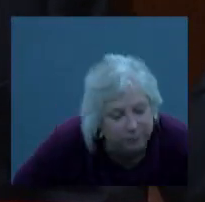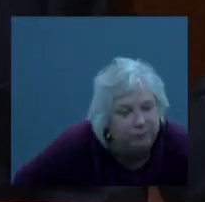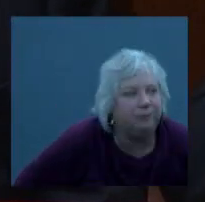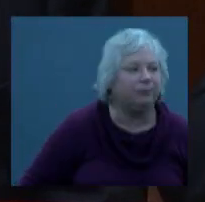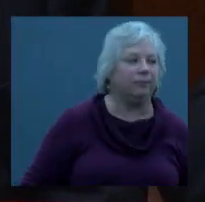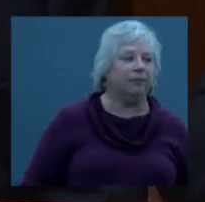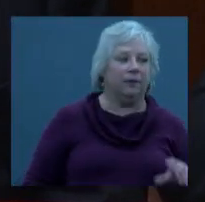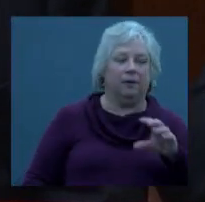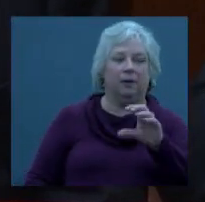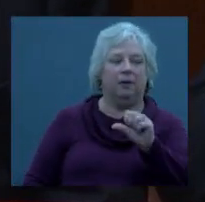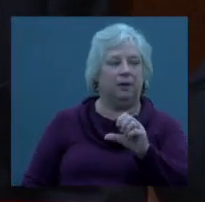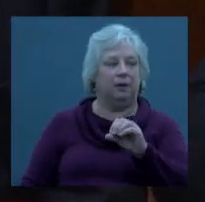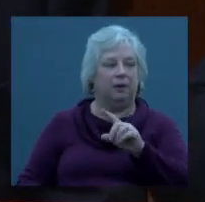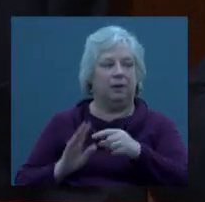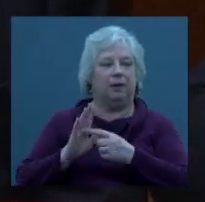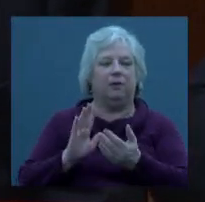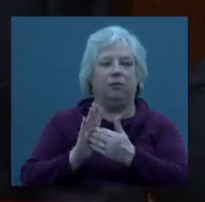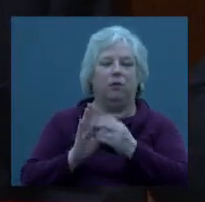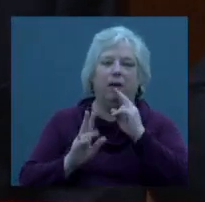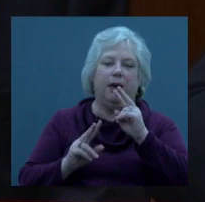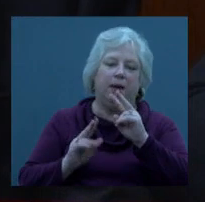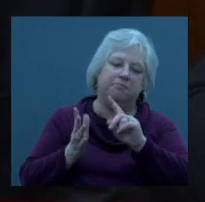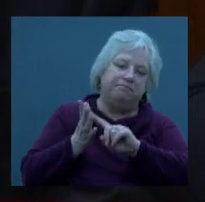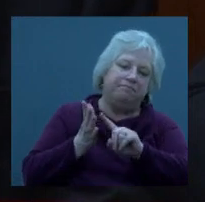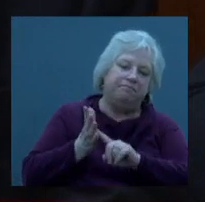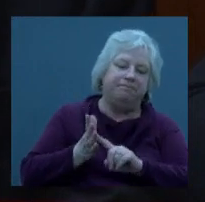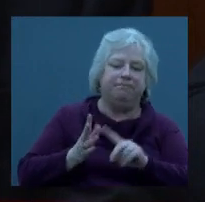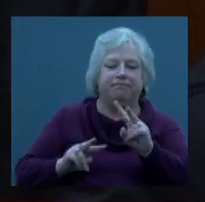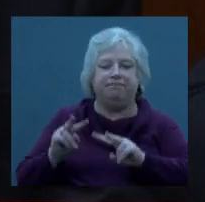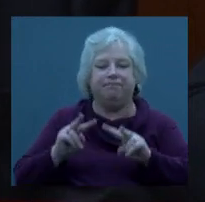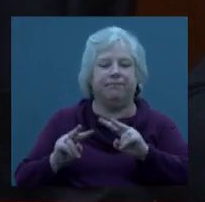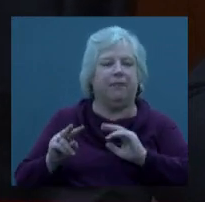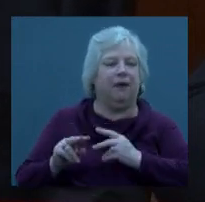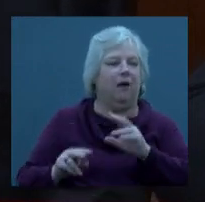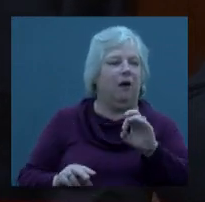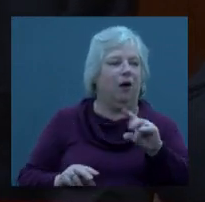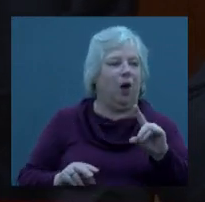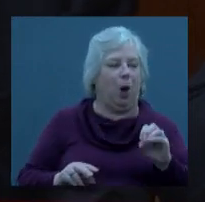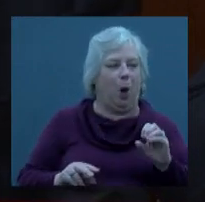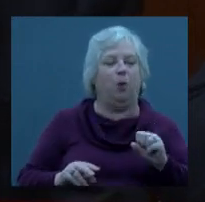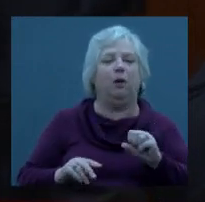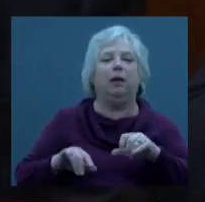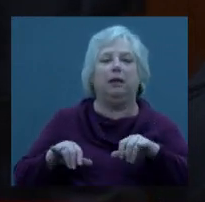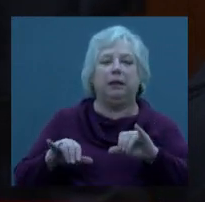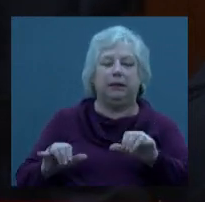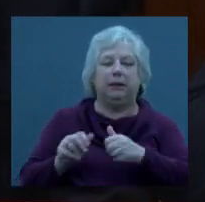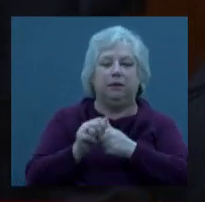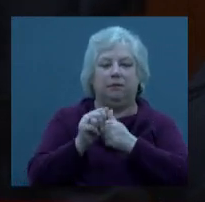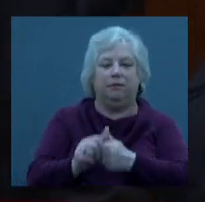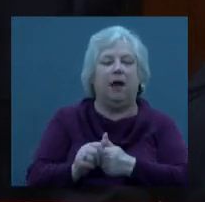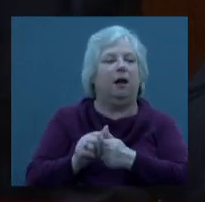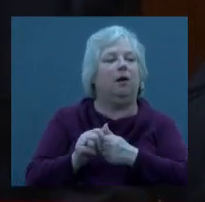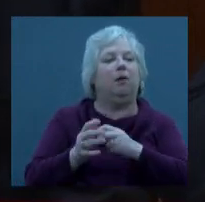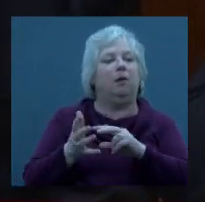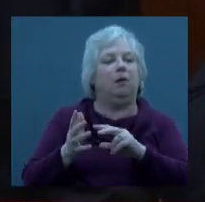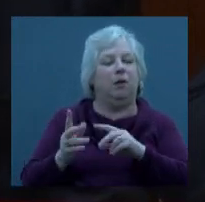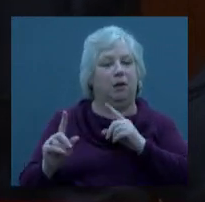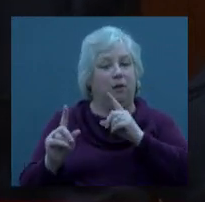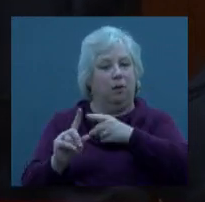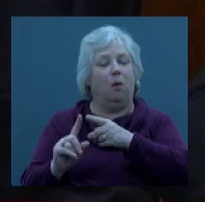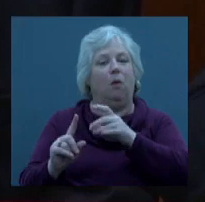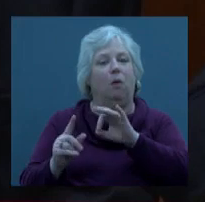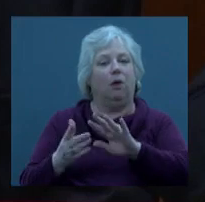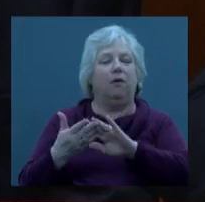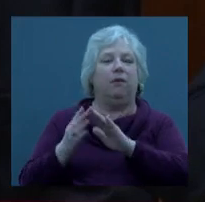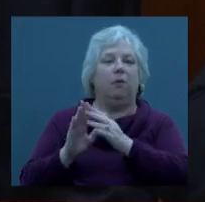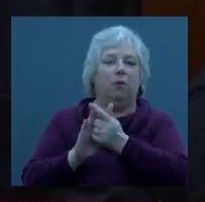can streamline this a little bit in the process, still adhere to what the intent is of the codes, of adhering to the